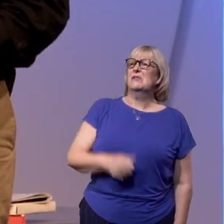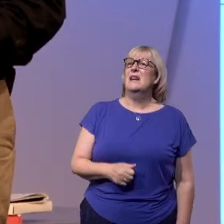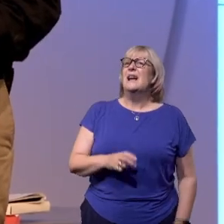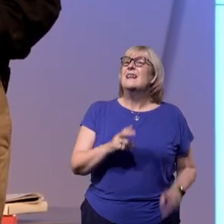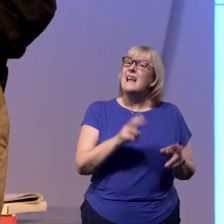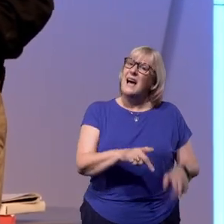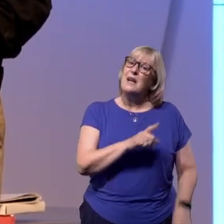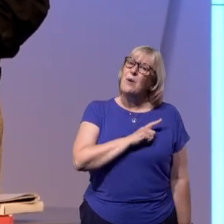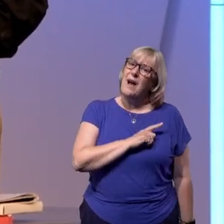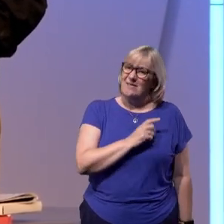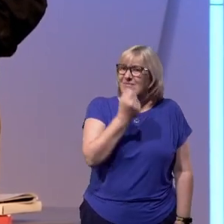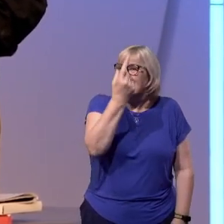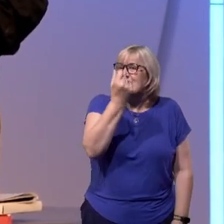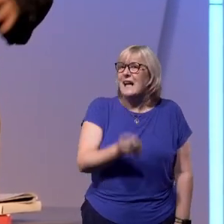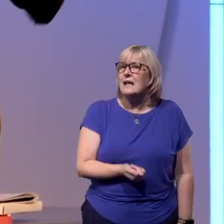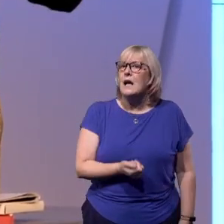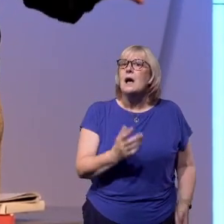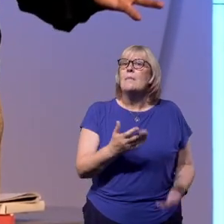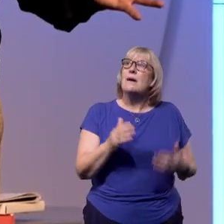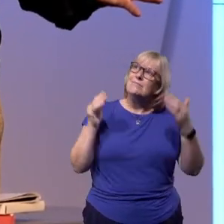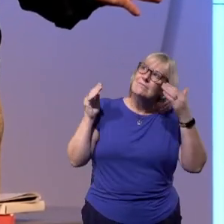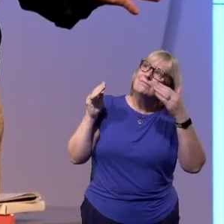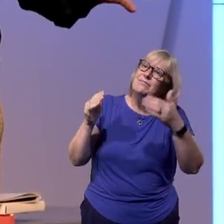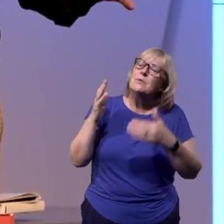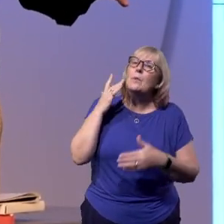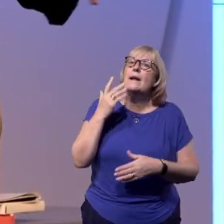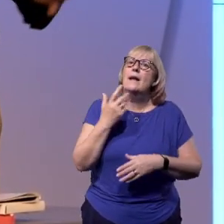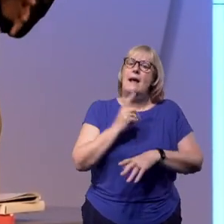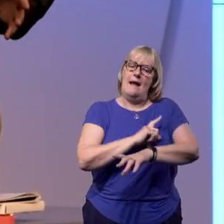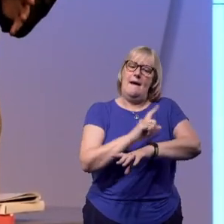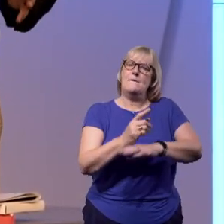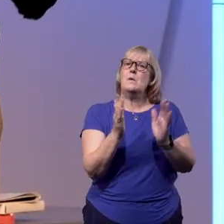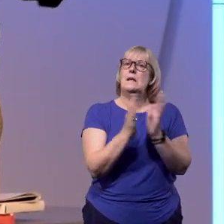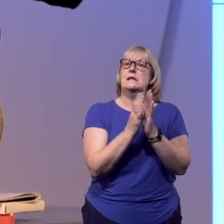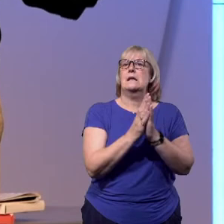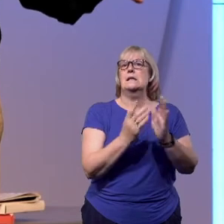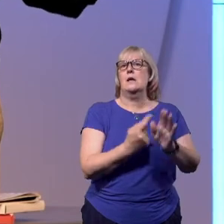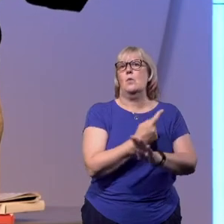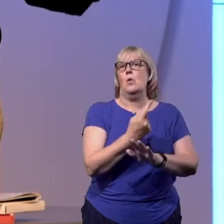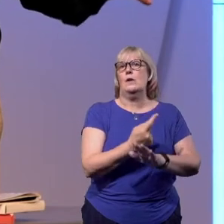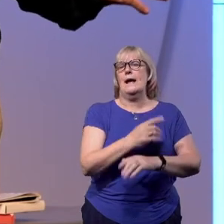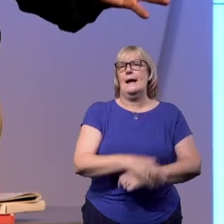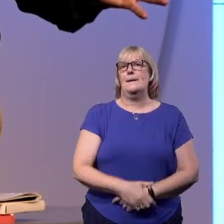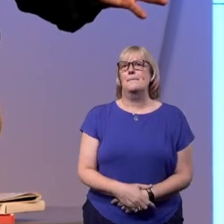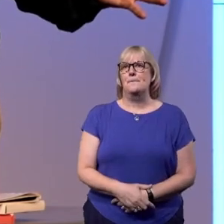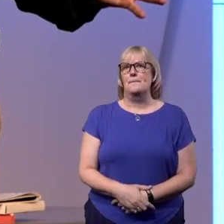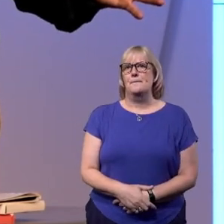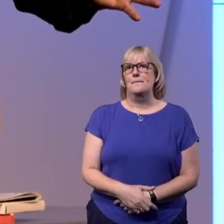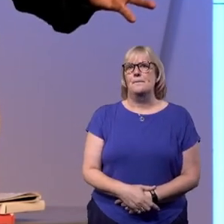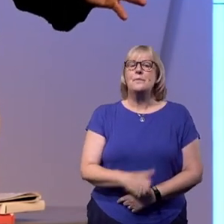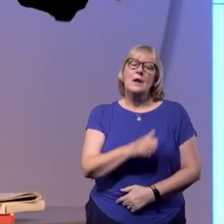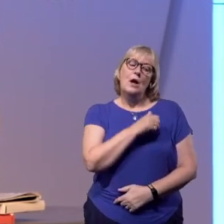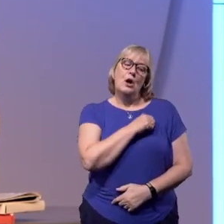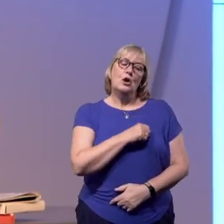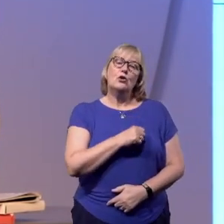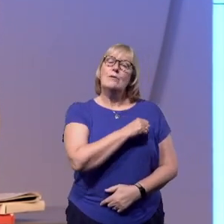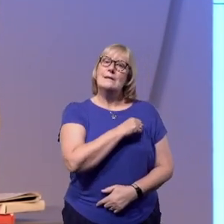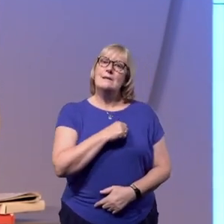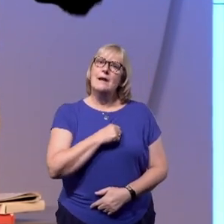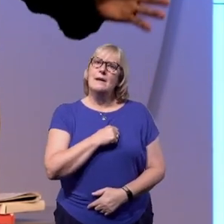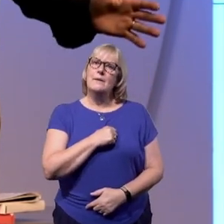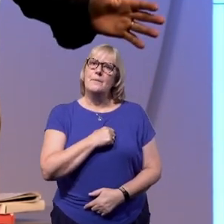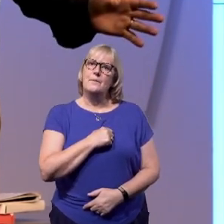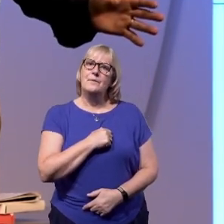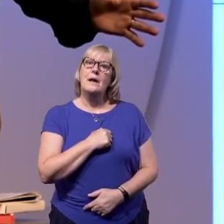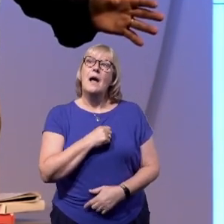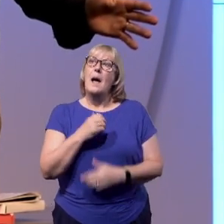morning. So it was Schaeffer who said, a Christian is a man or woman who bows twice, once to God as